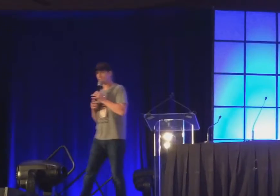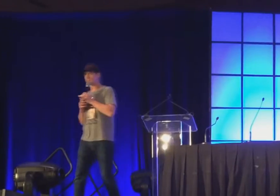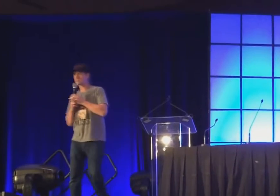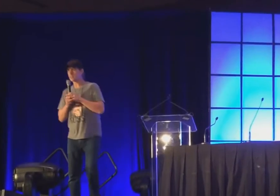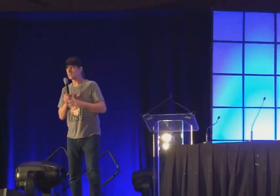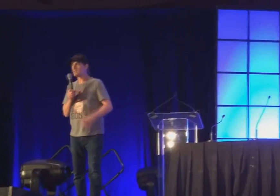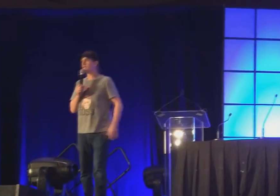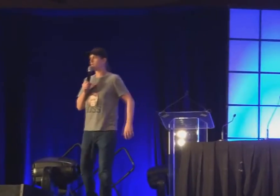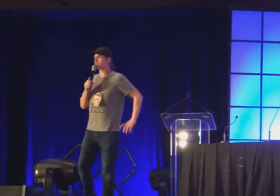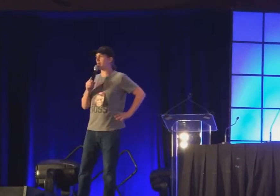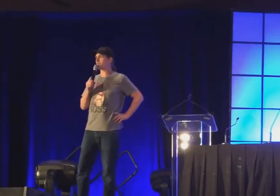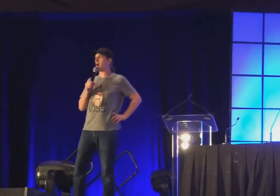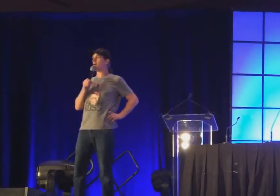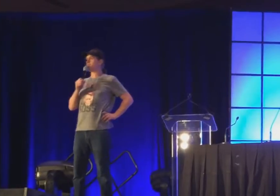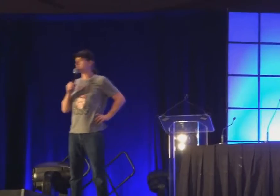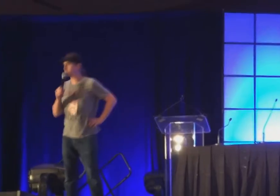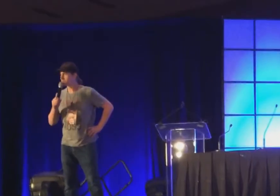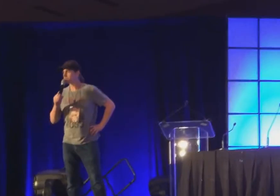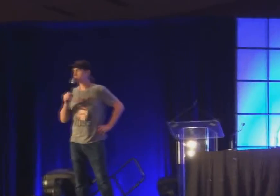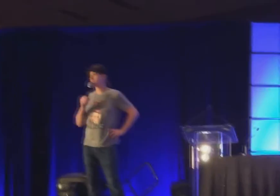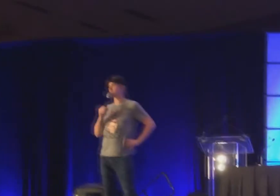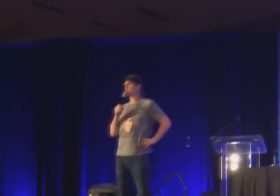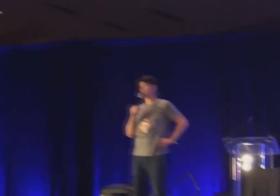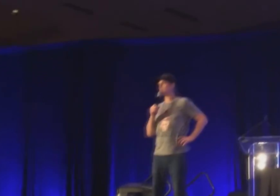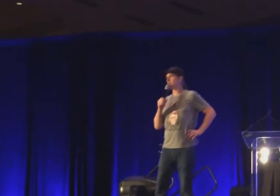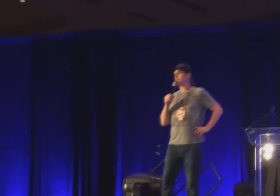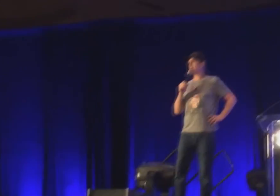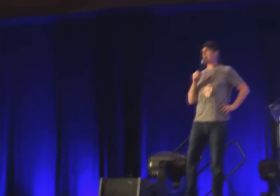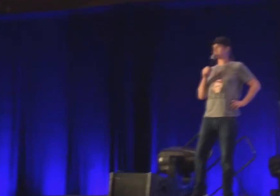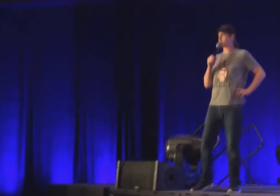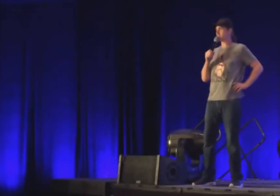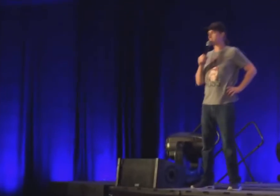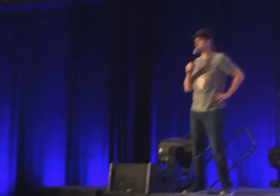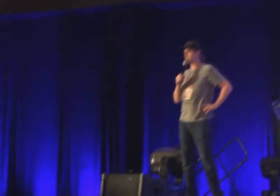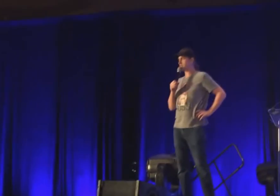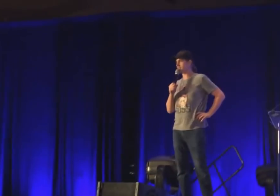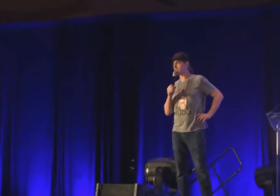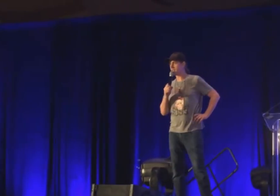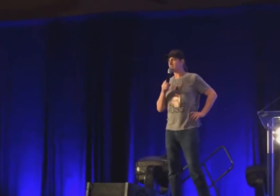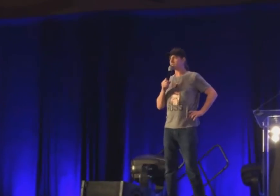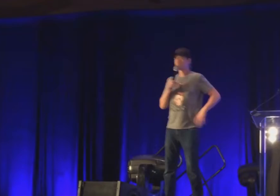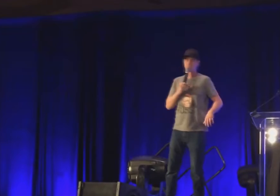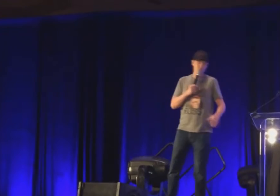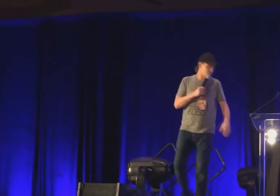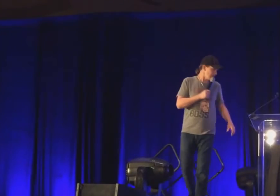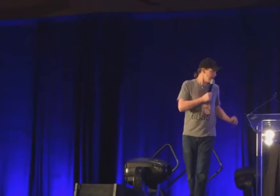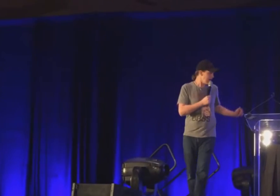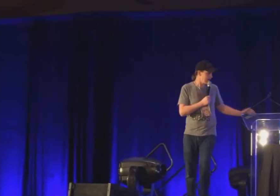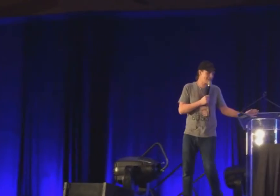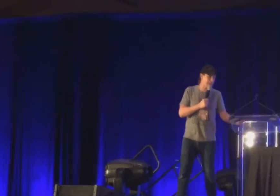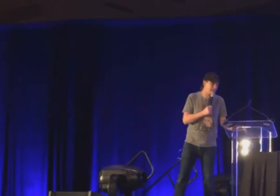question. What's up, bro? George Carlin, Yes. the Dogma movie. Tell us about